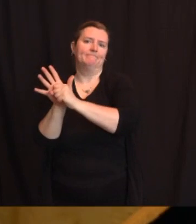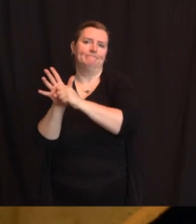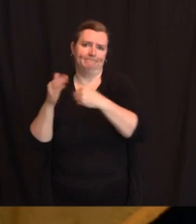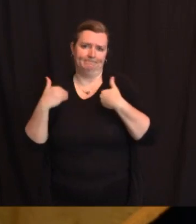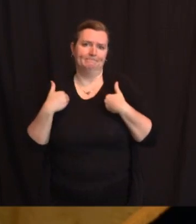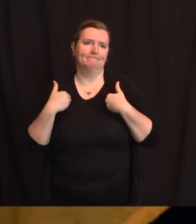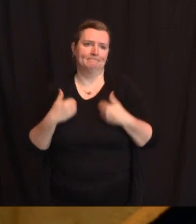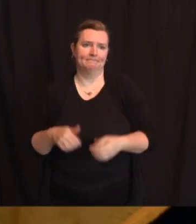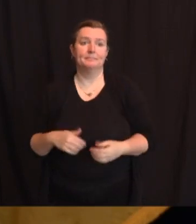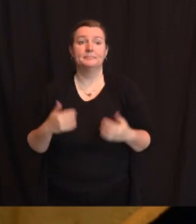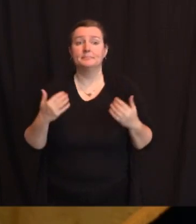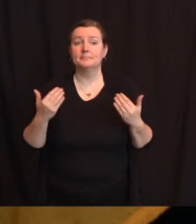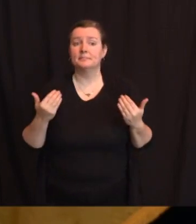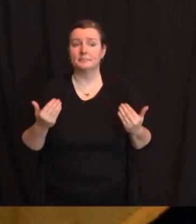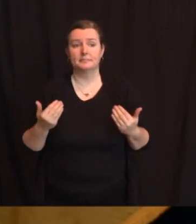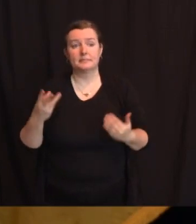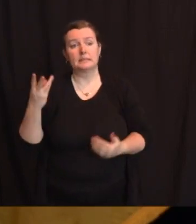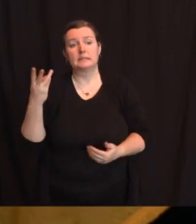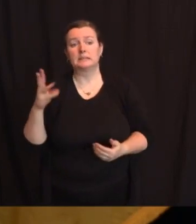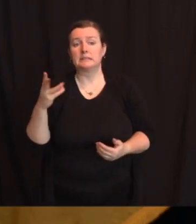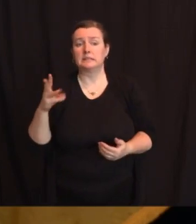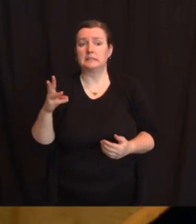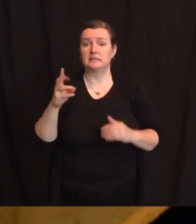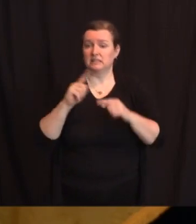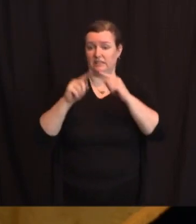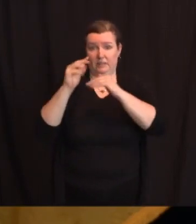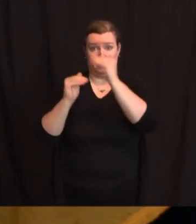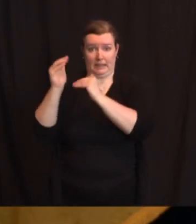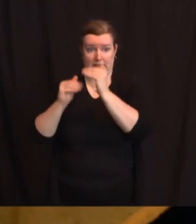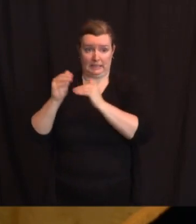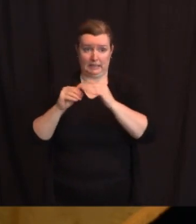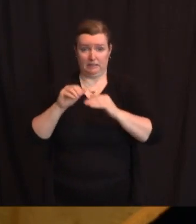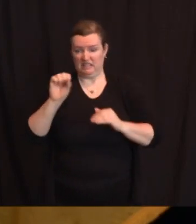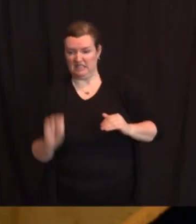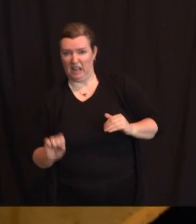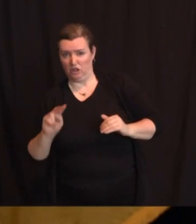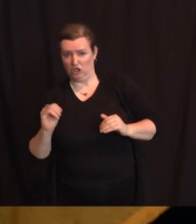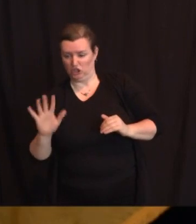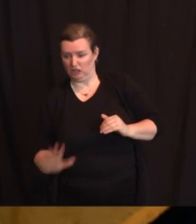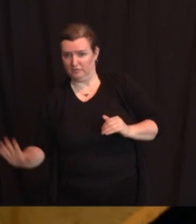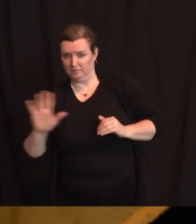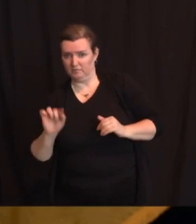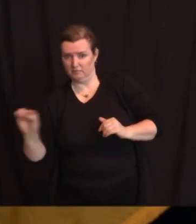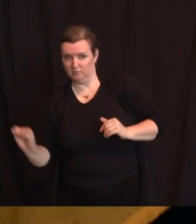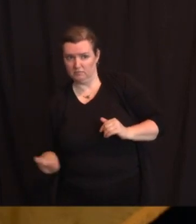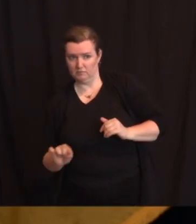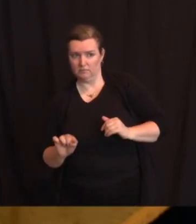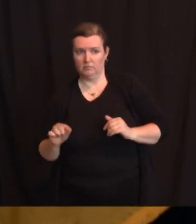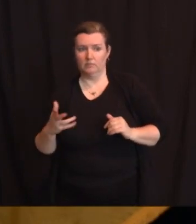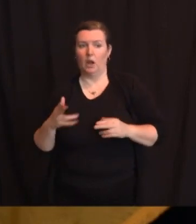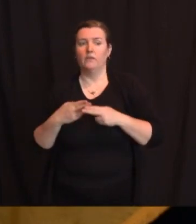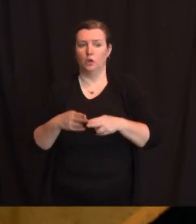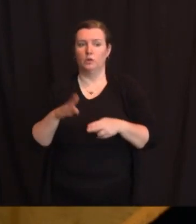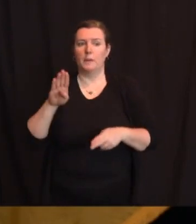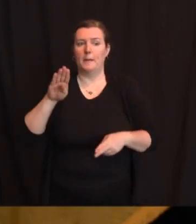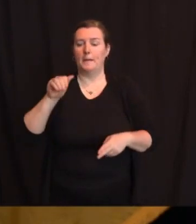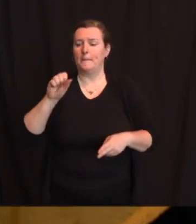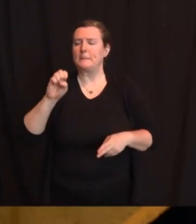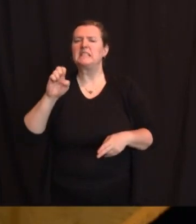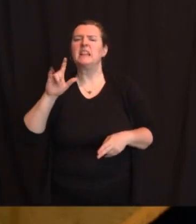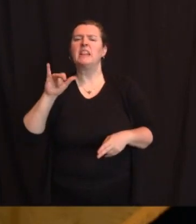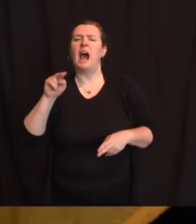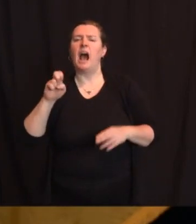been completed at 16 facilities in the South by Cooper University Hospital, and